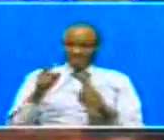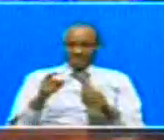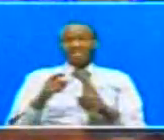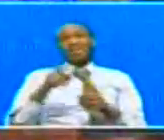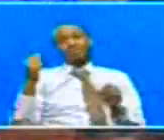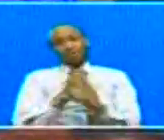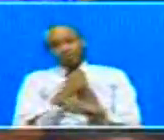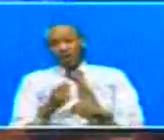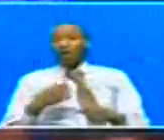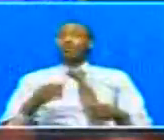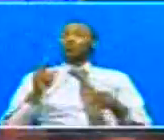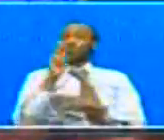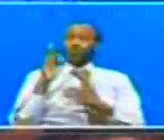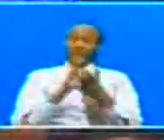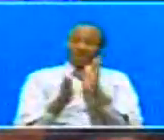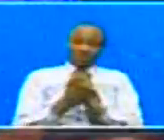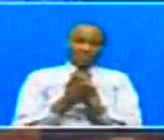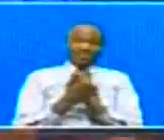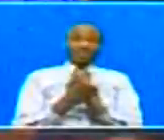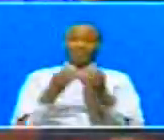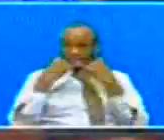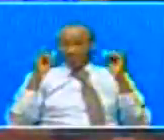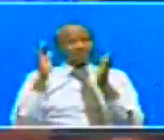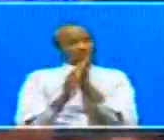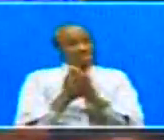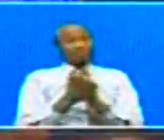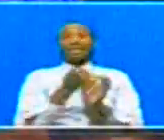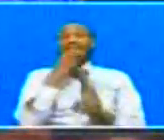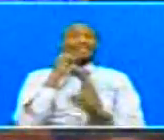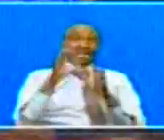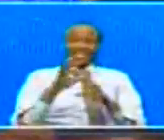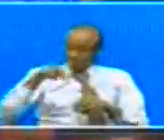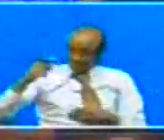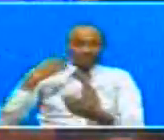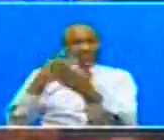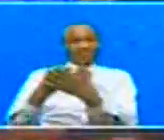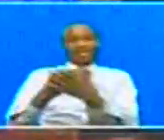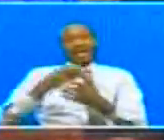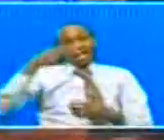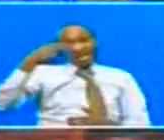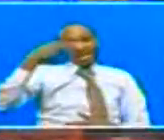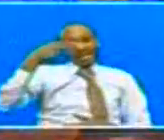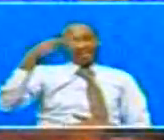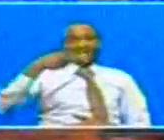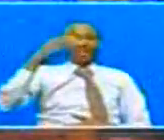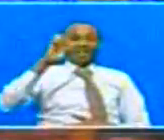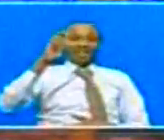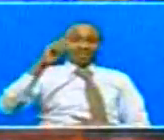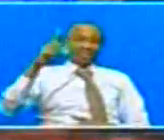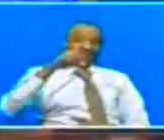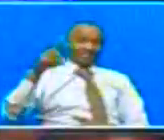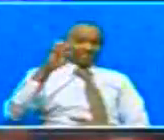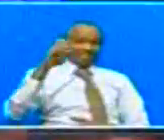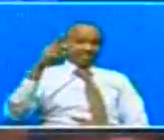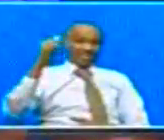without Kenyatta. What difficulties Moi must have gone through to jail Ezekiah Oyugi. What difficulties Moi must